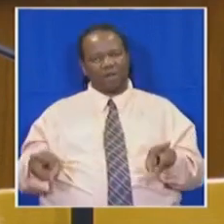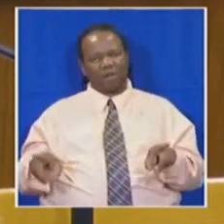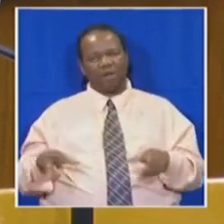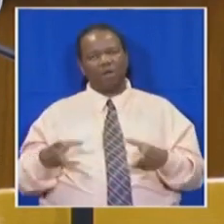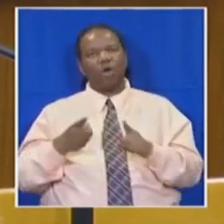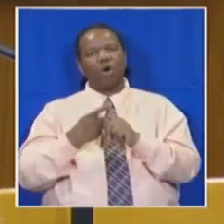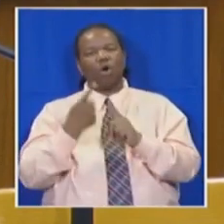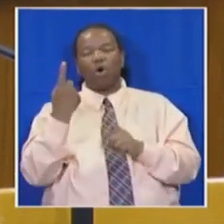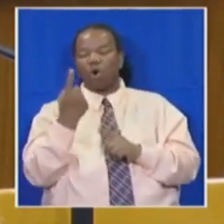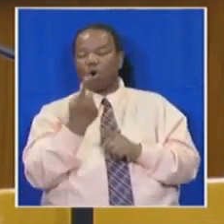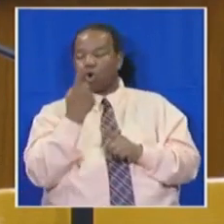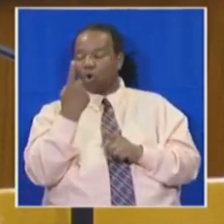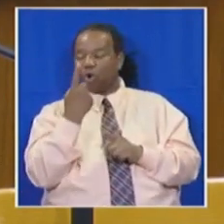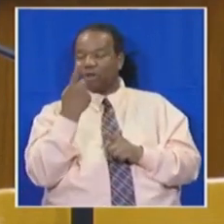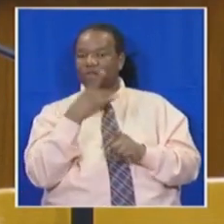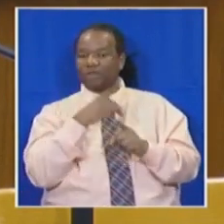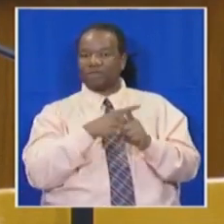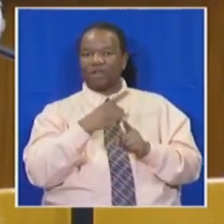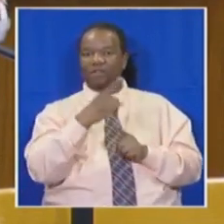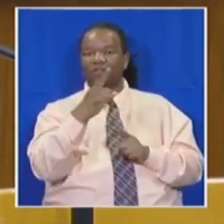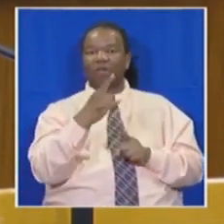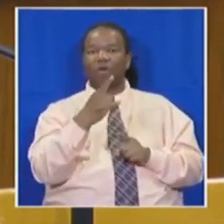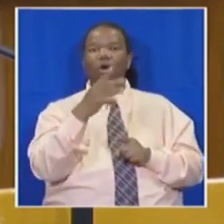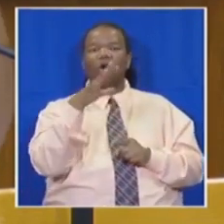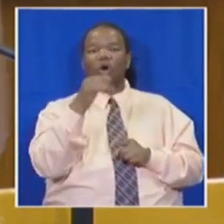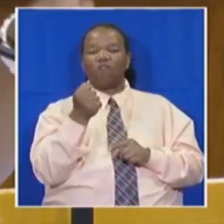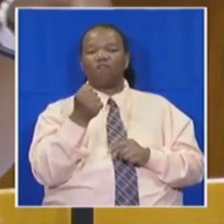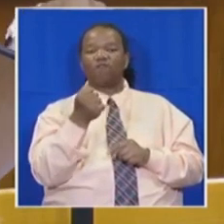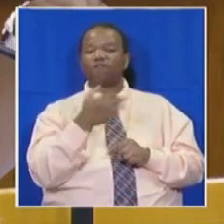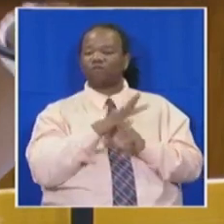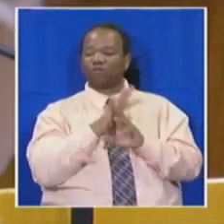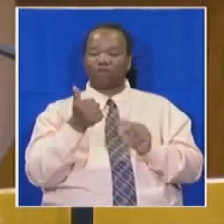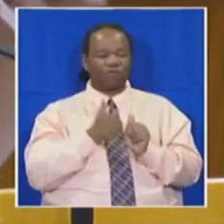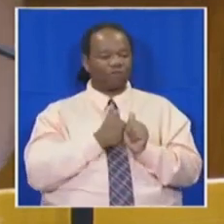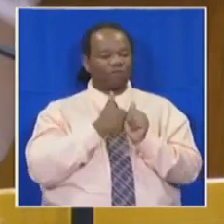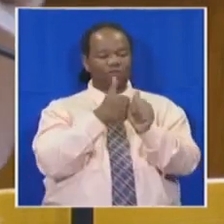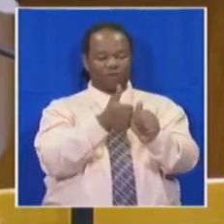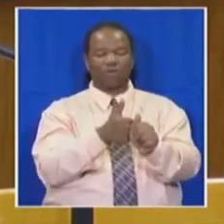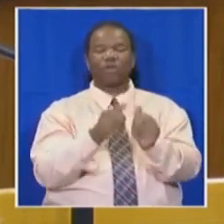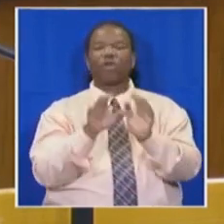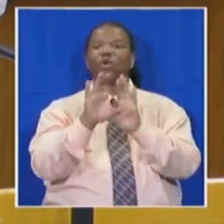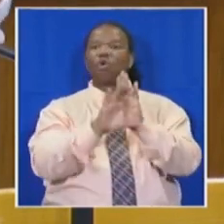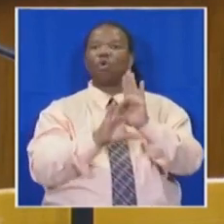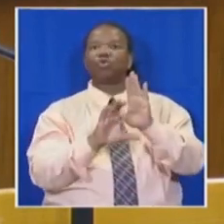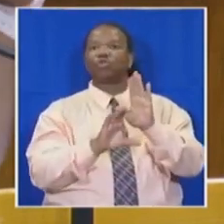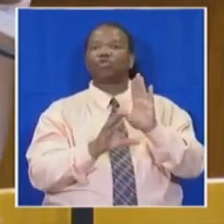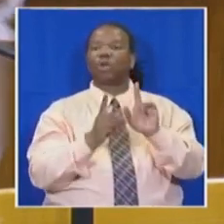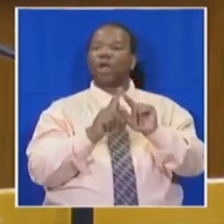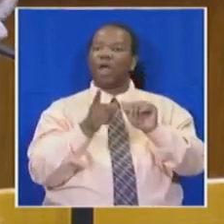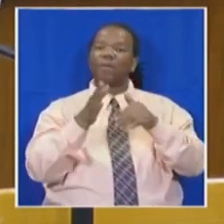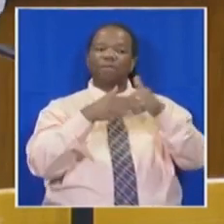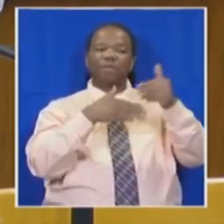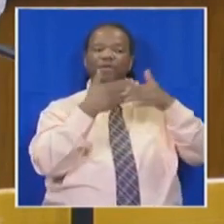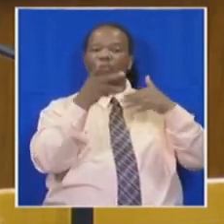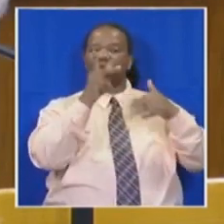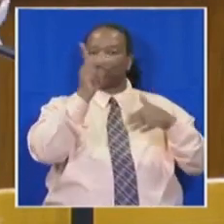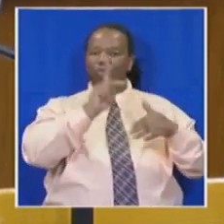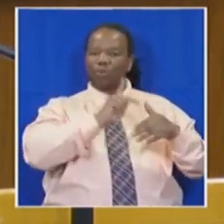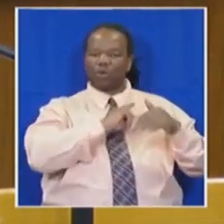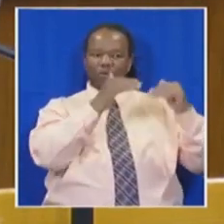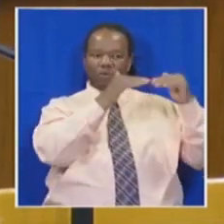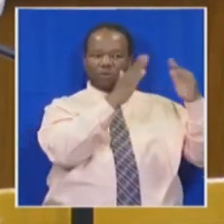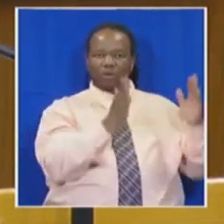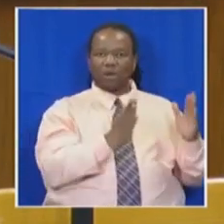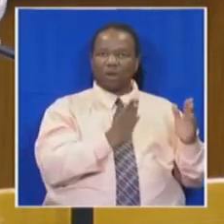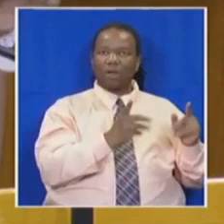in radically flaunting the Constitution and turning this house into a fortress. You, the ANC, have